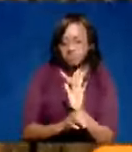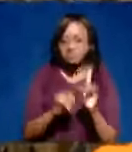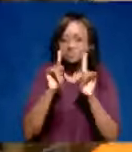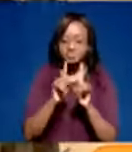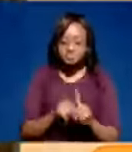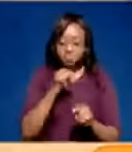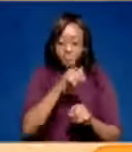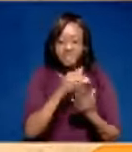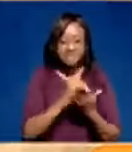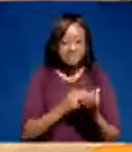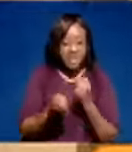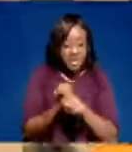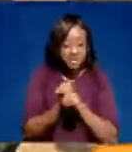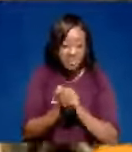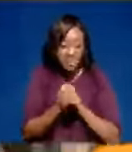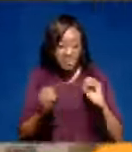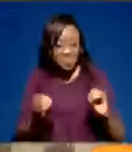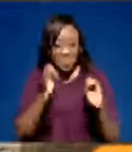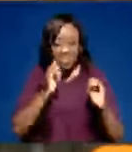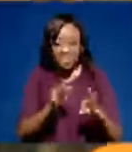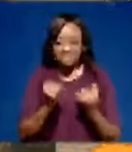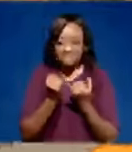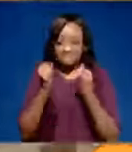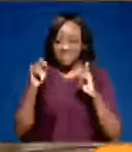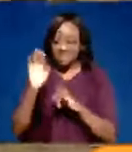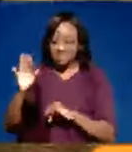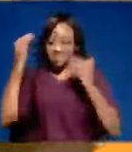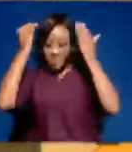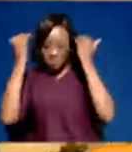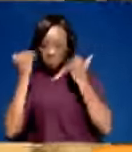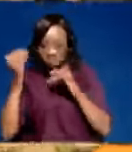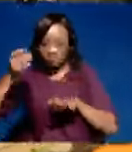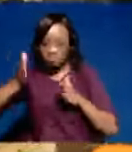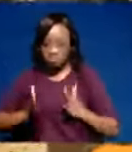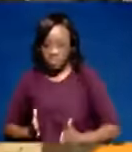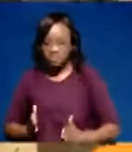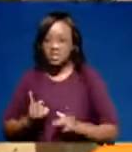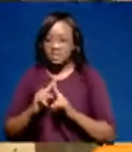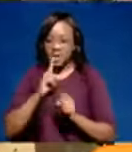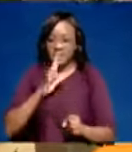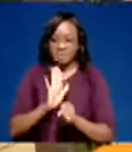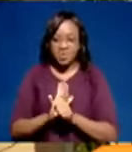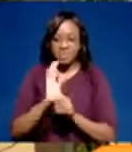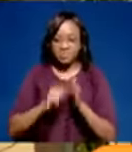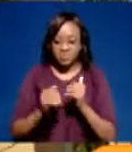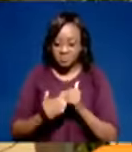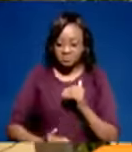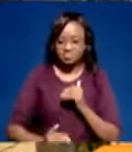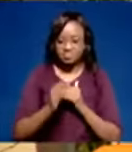also silent on the question of decisional independence by judges, but instead indicated a promise of goodies through